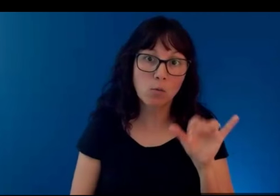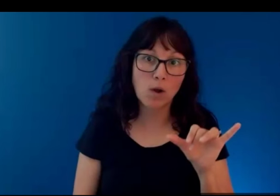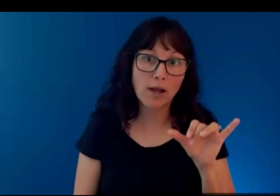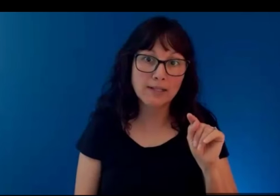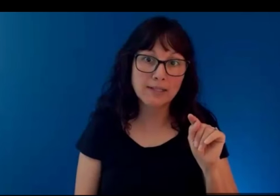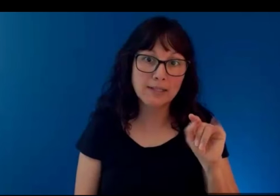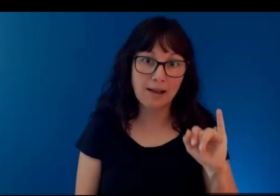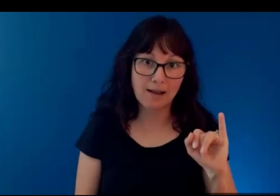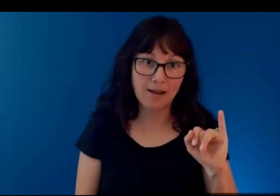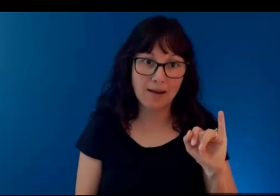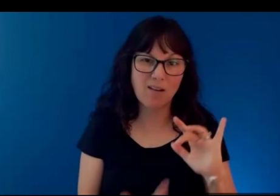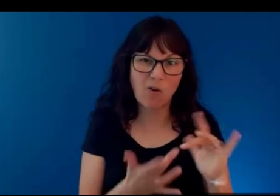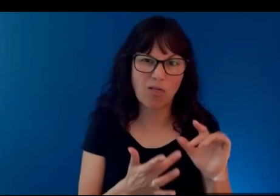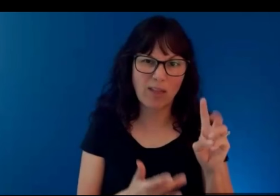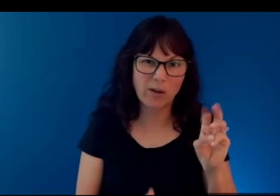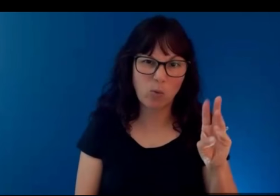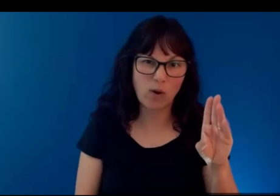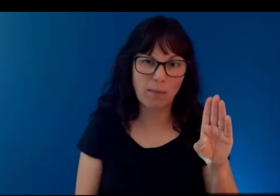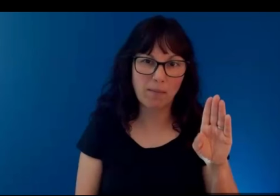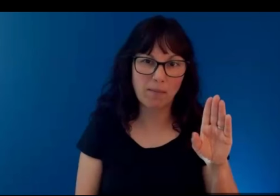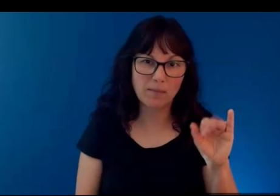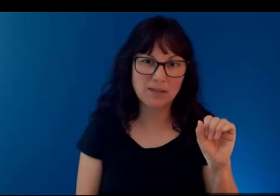online website.